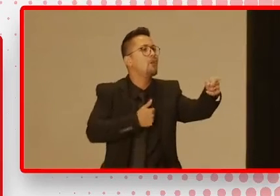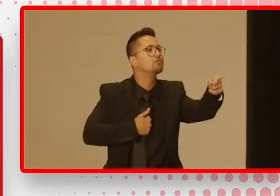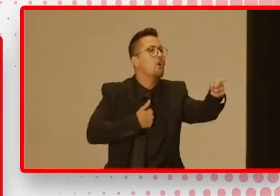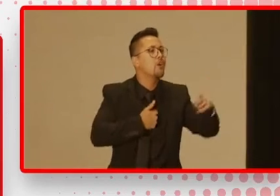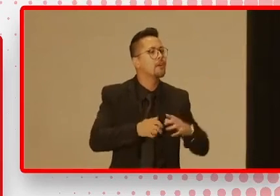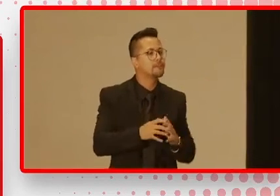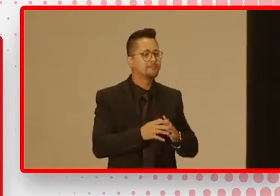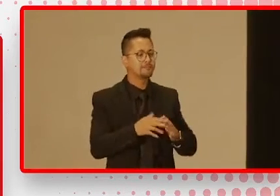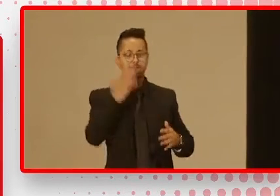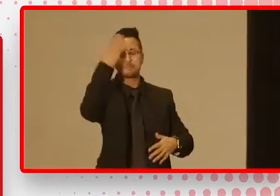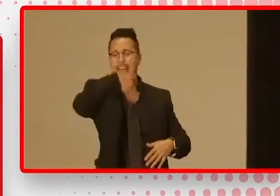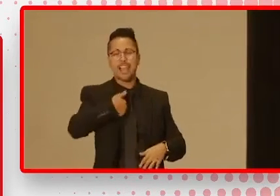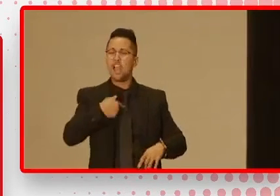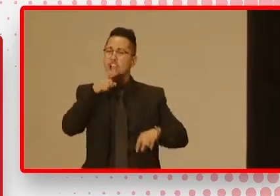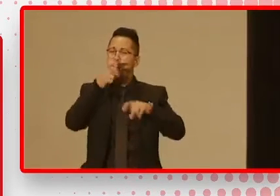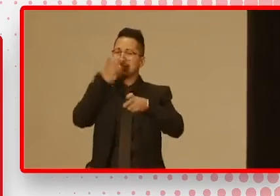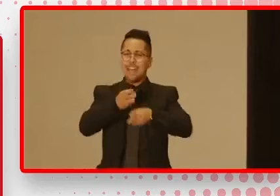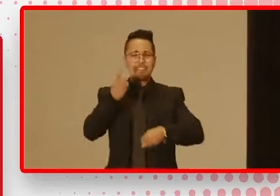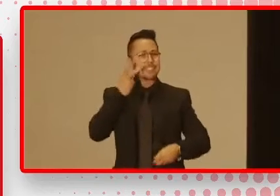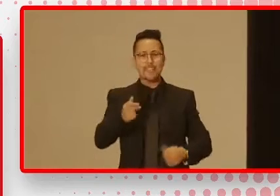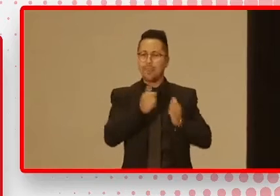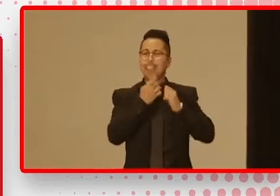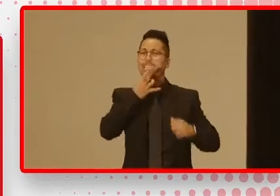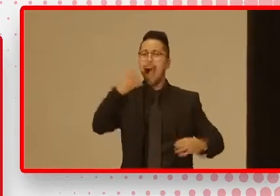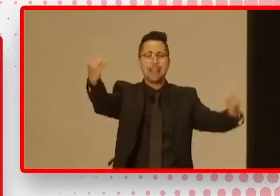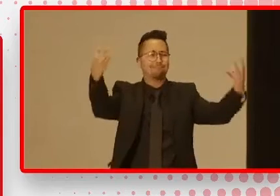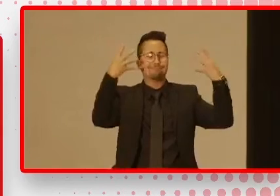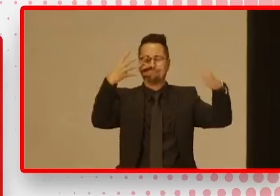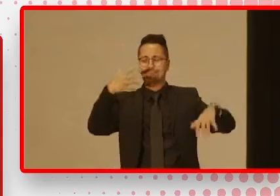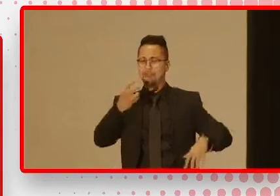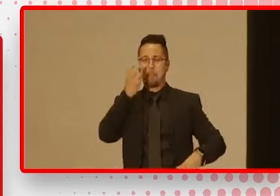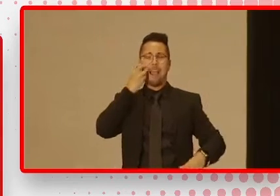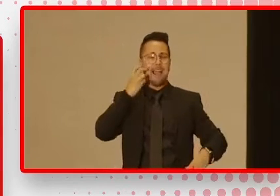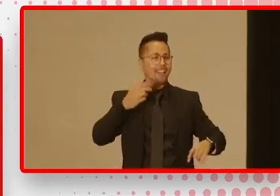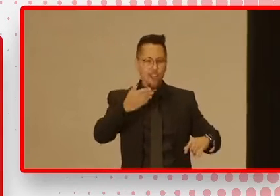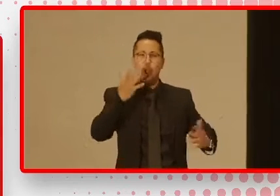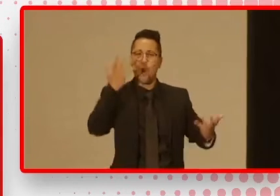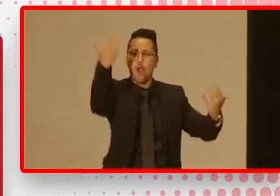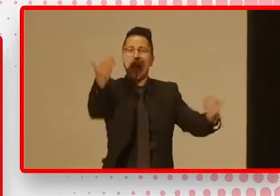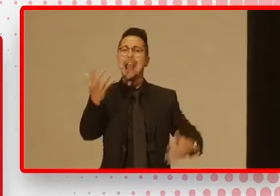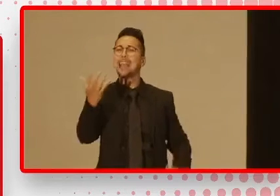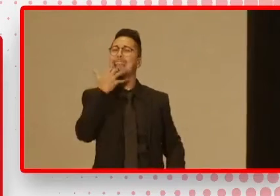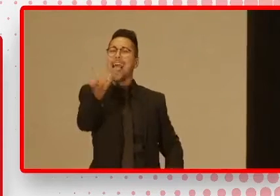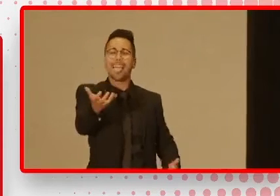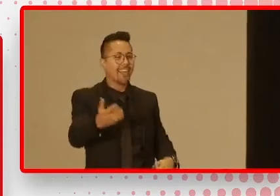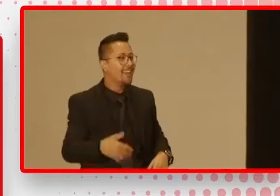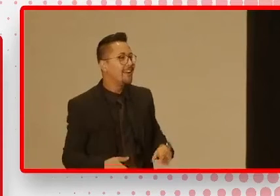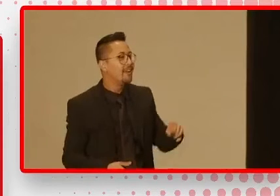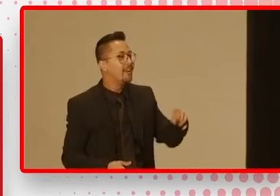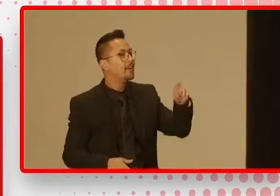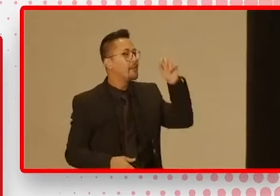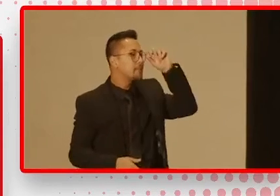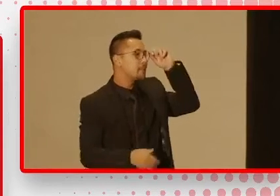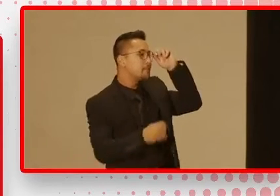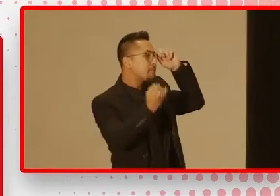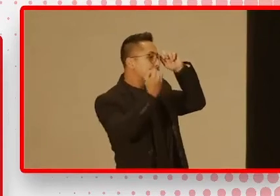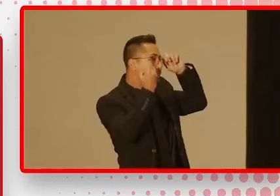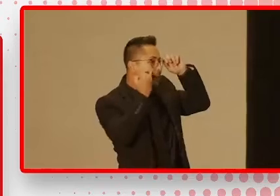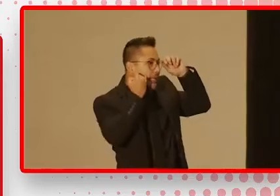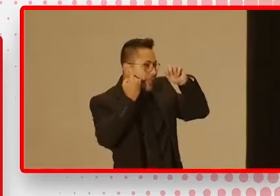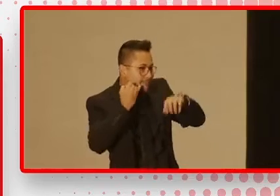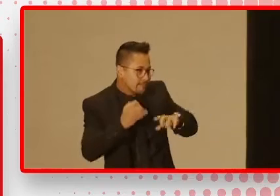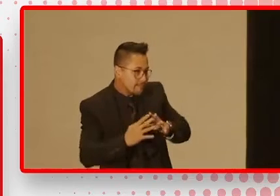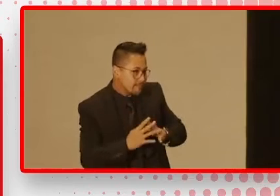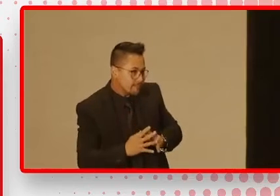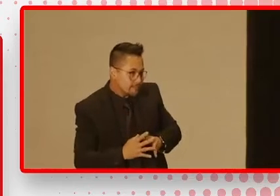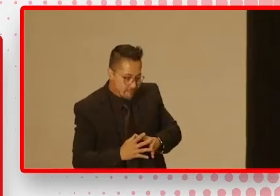sorry. Yeah, and it's hard to see with these lights, so go ahead and yell at me if you need to. So if you're